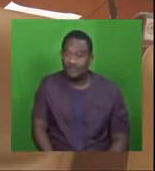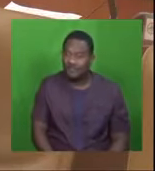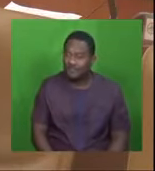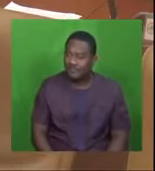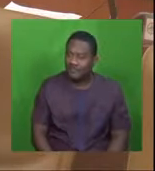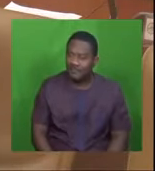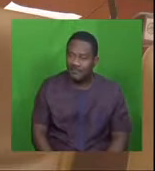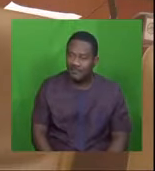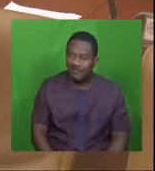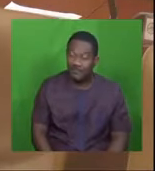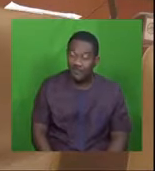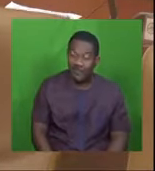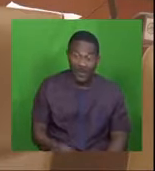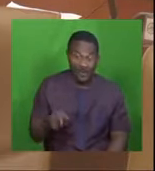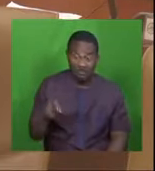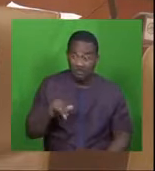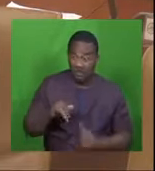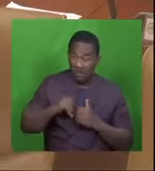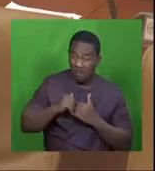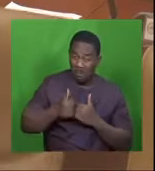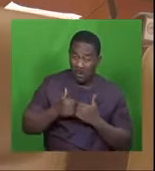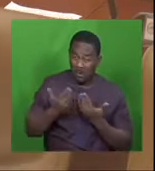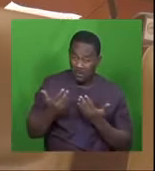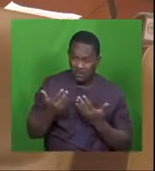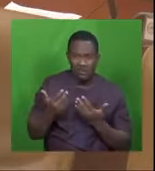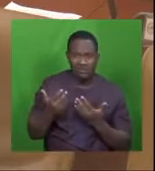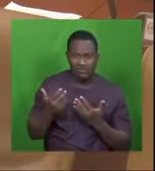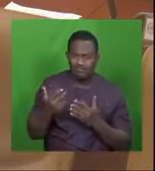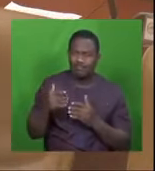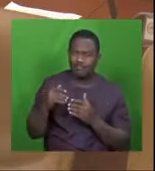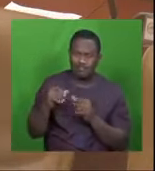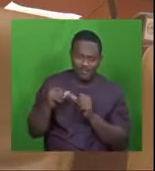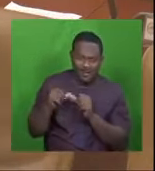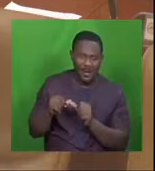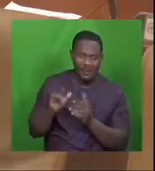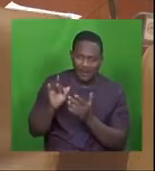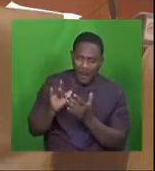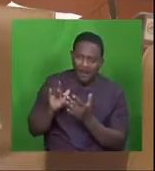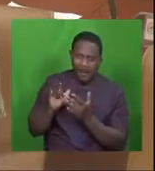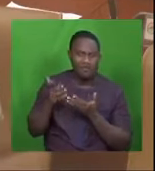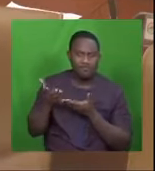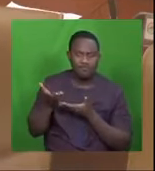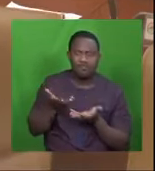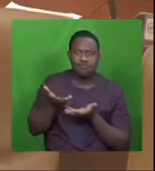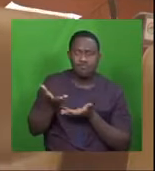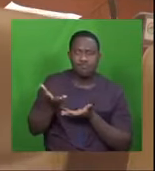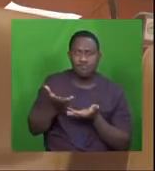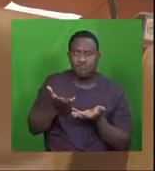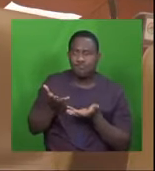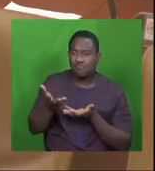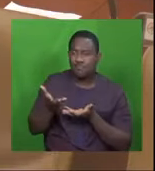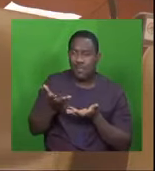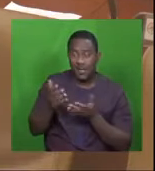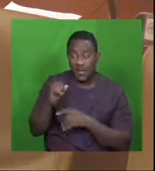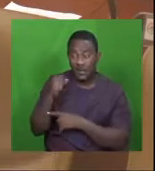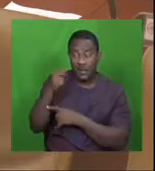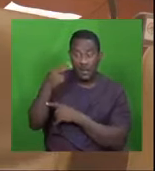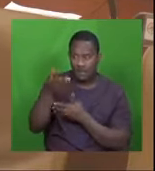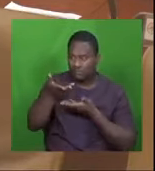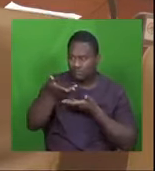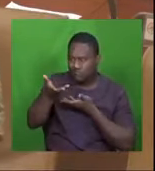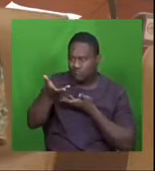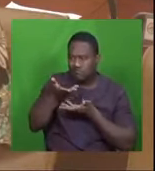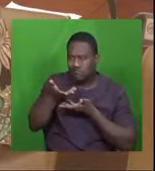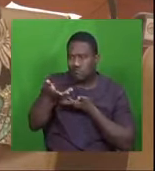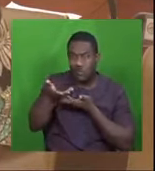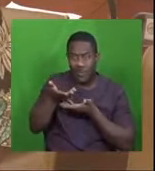this 1% was arrived at by continuous engagement. Mr. Speaker, continuous engagement with stakeholders. And